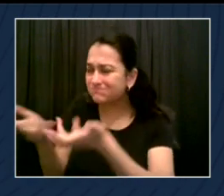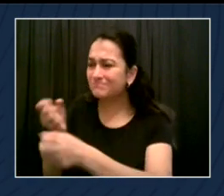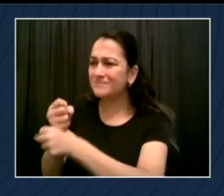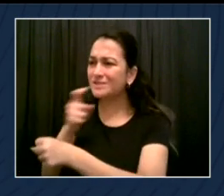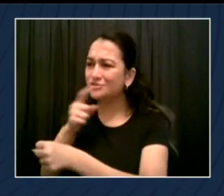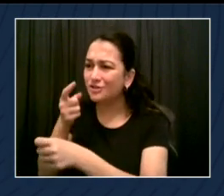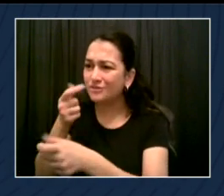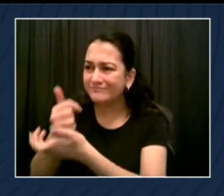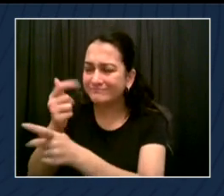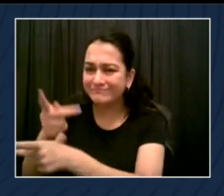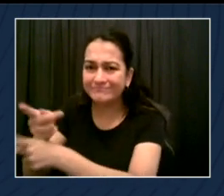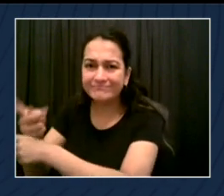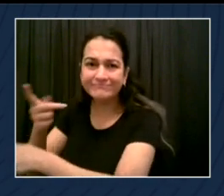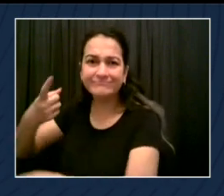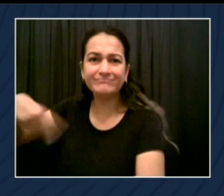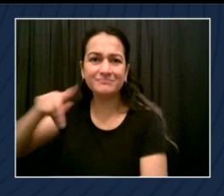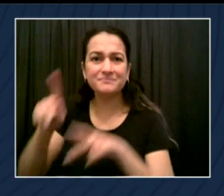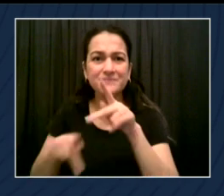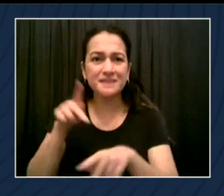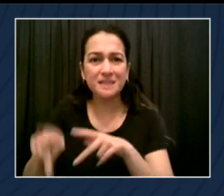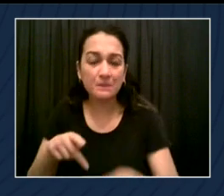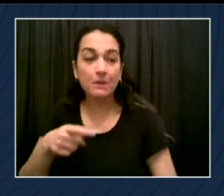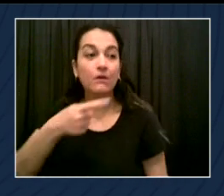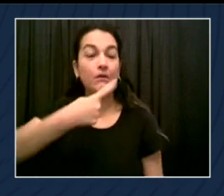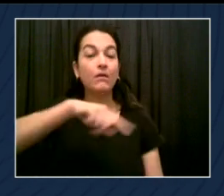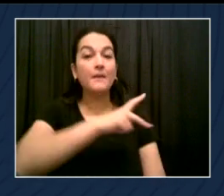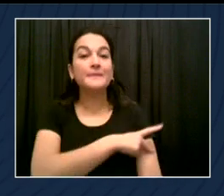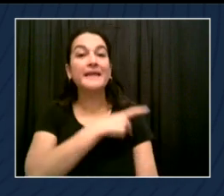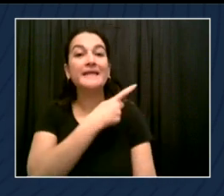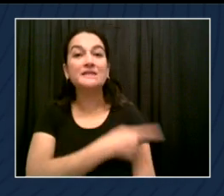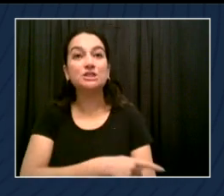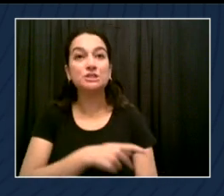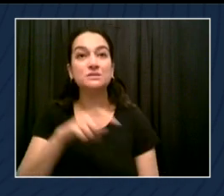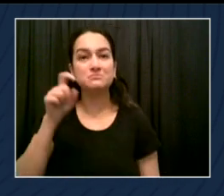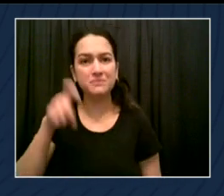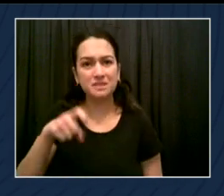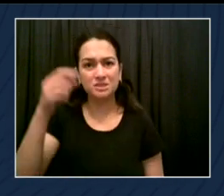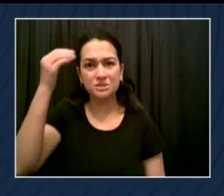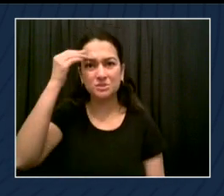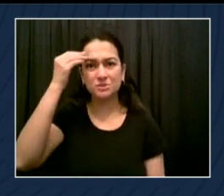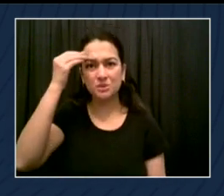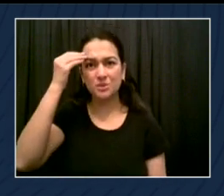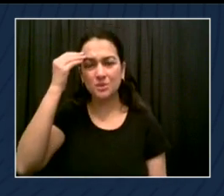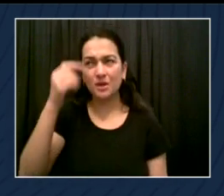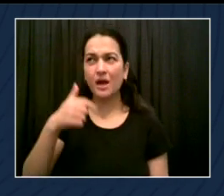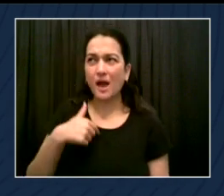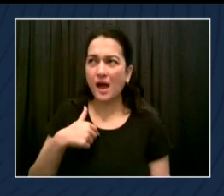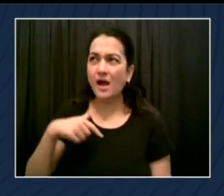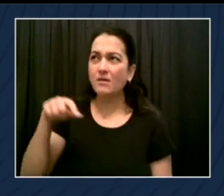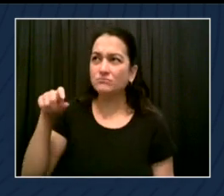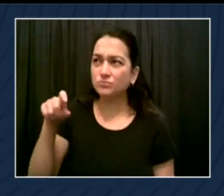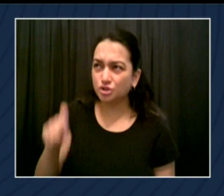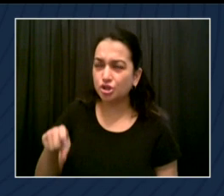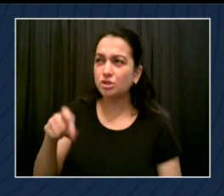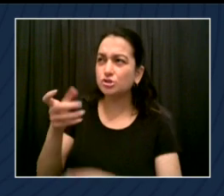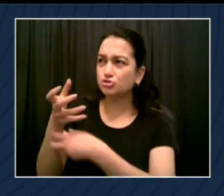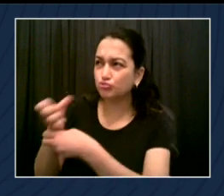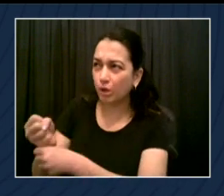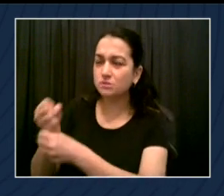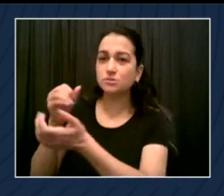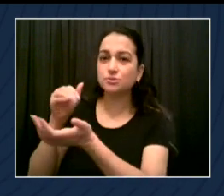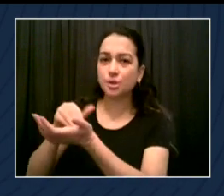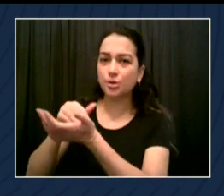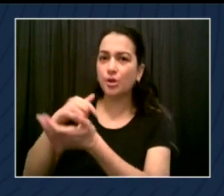risk of getting COVID. We have many patients with chronic medical conditions and immunosuppression in our healthcare